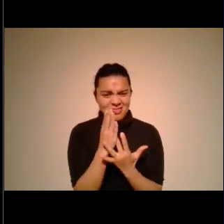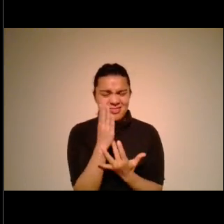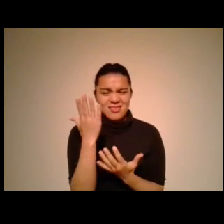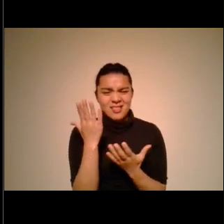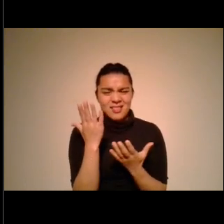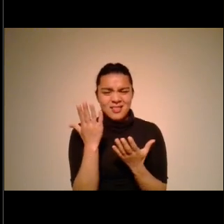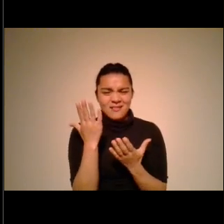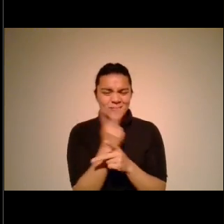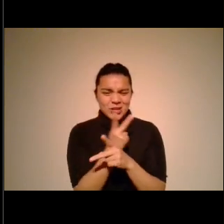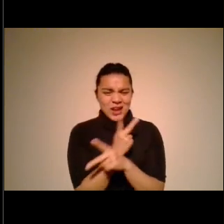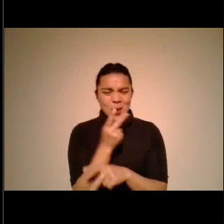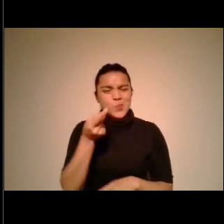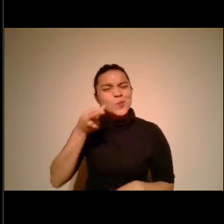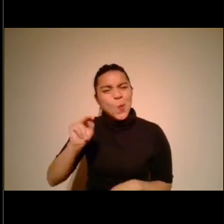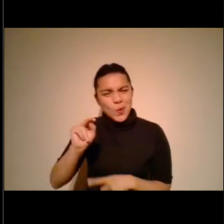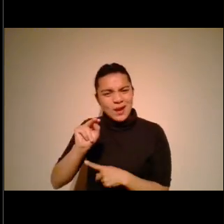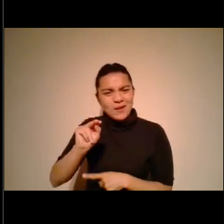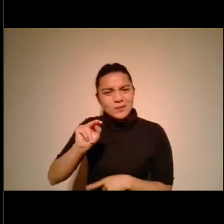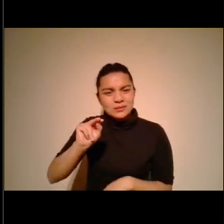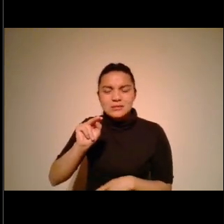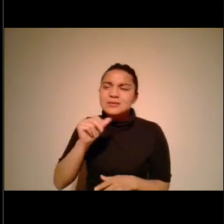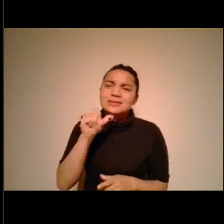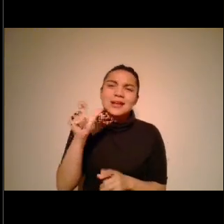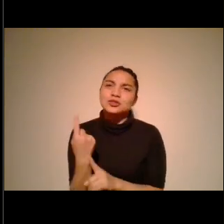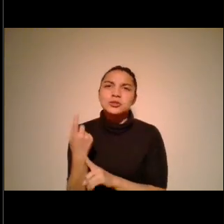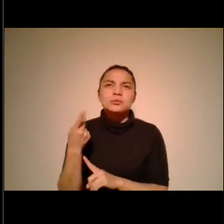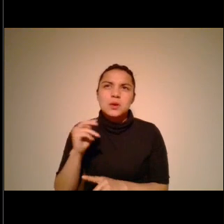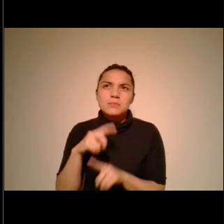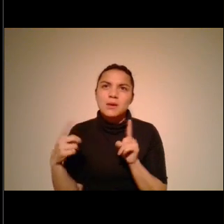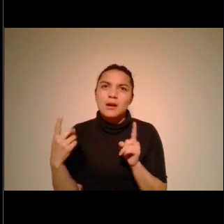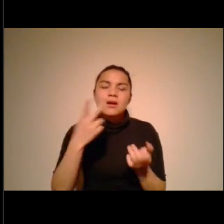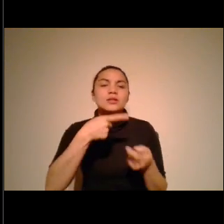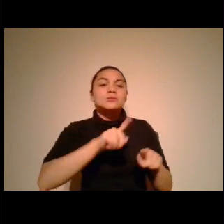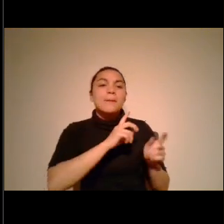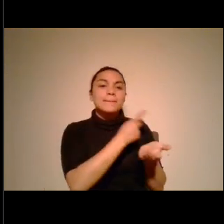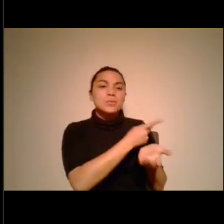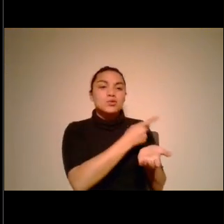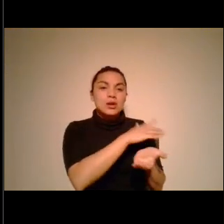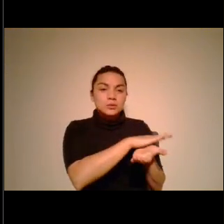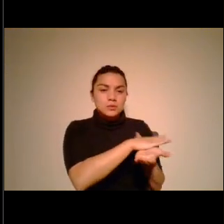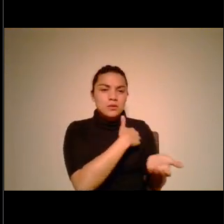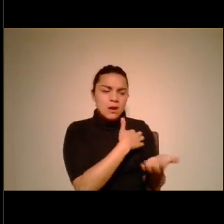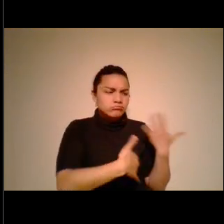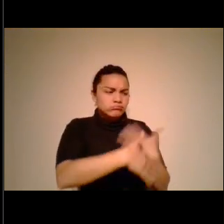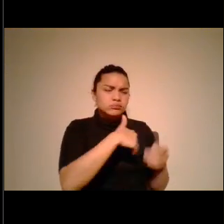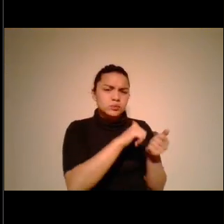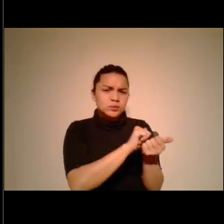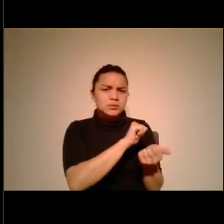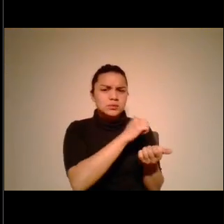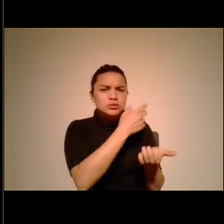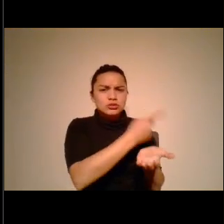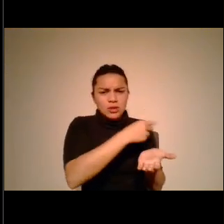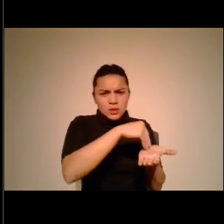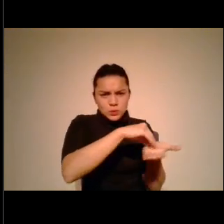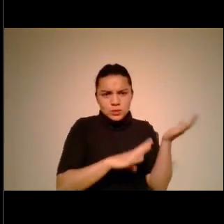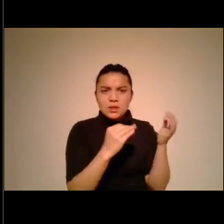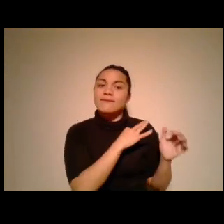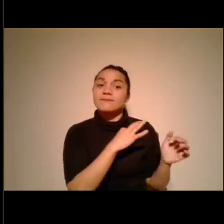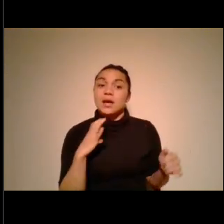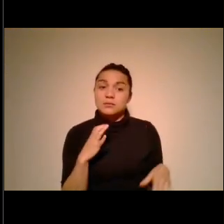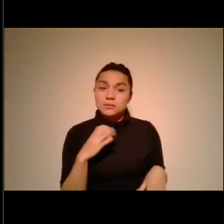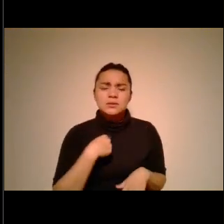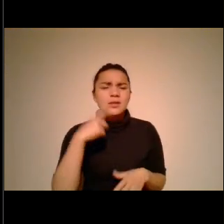just pronouns, where as a grad student, I interact a lot with undergrads and I interact a lot with faculty, and I will